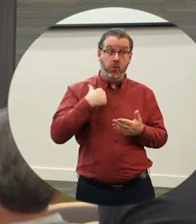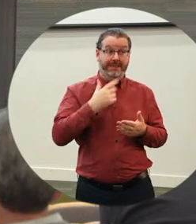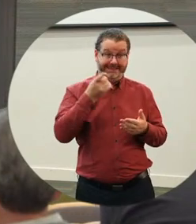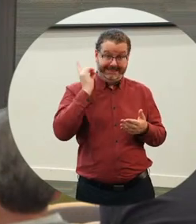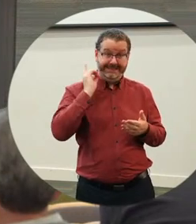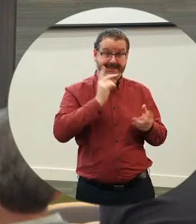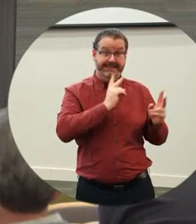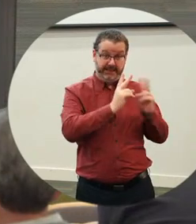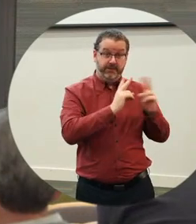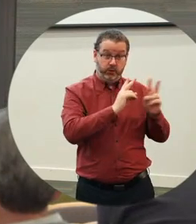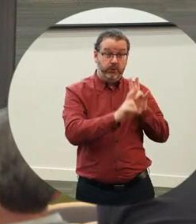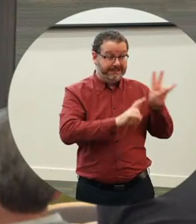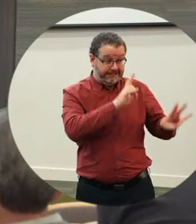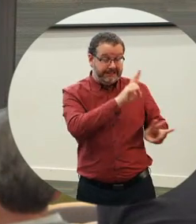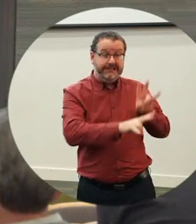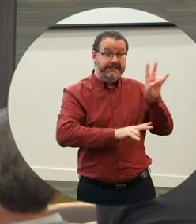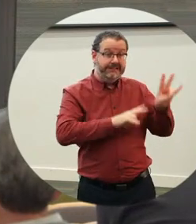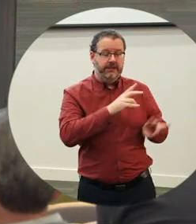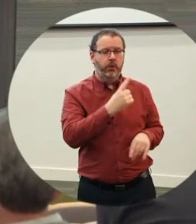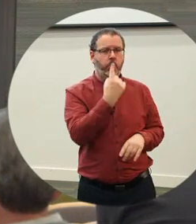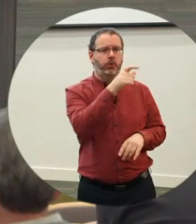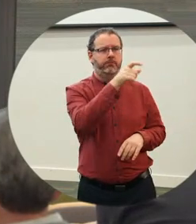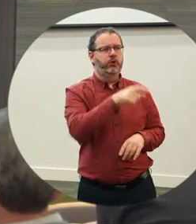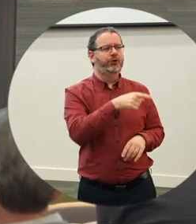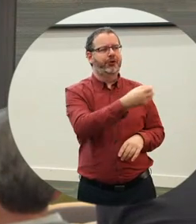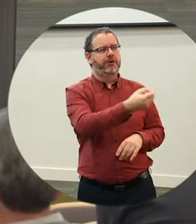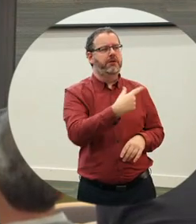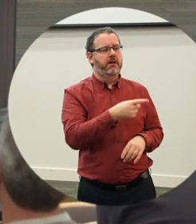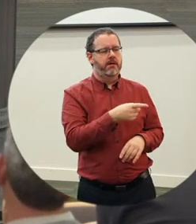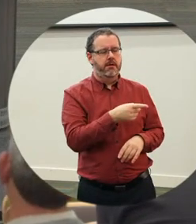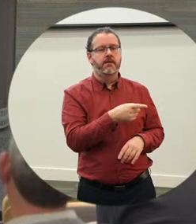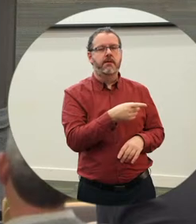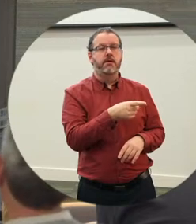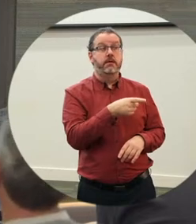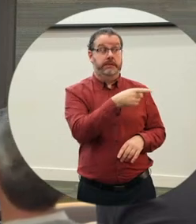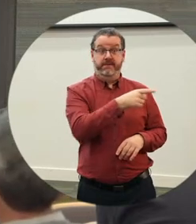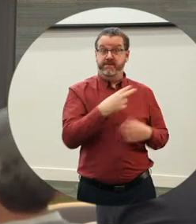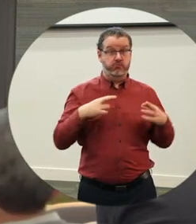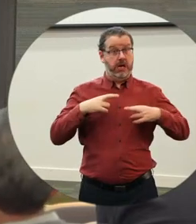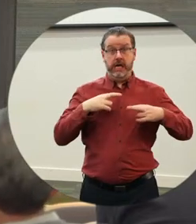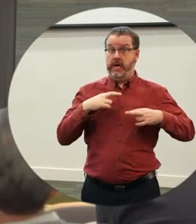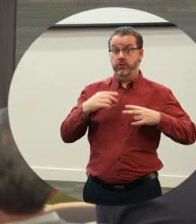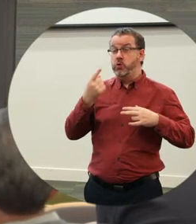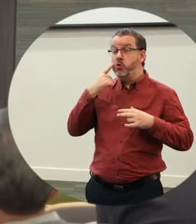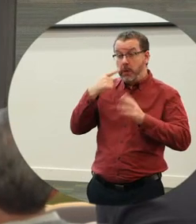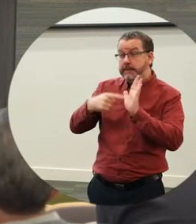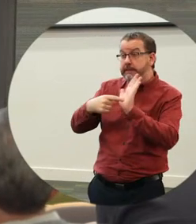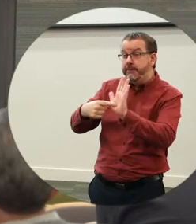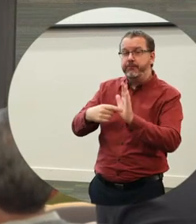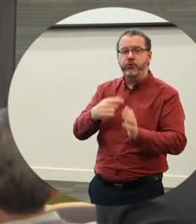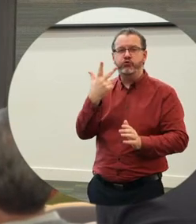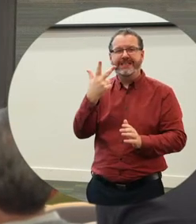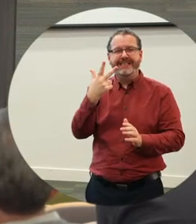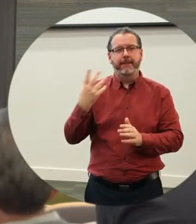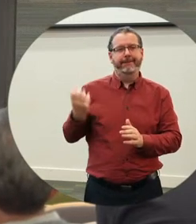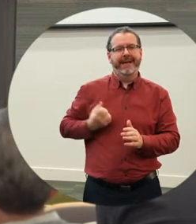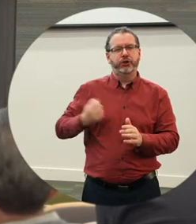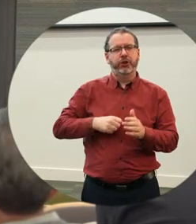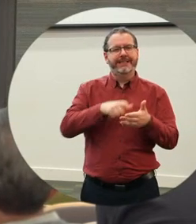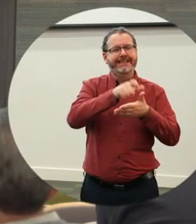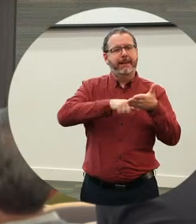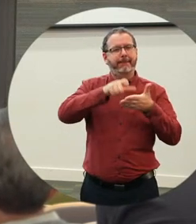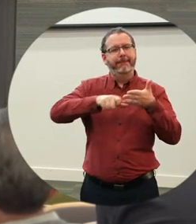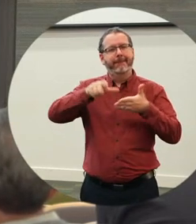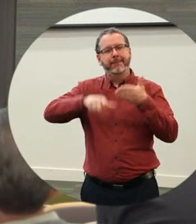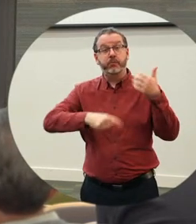on. I remember one particular individual, and he showed me proudly his three pension slips, one from